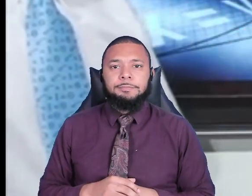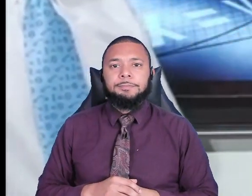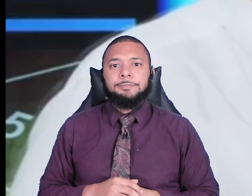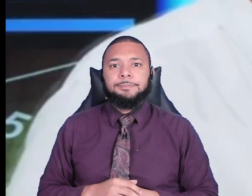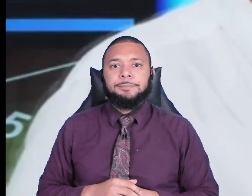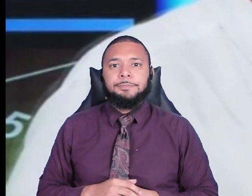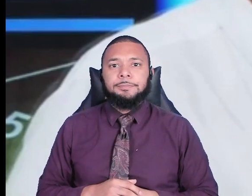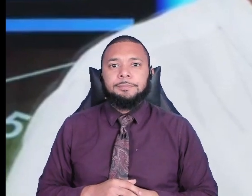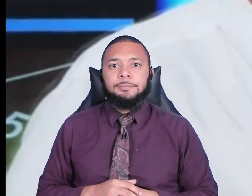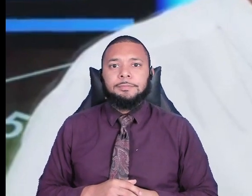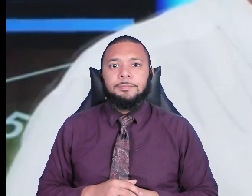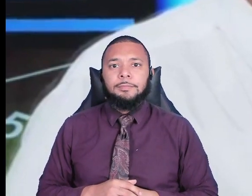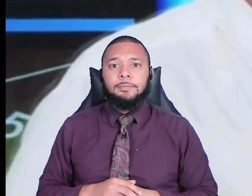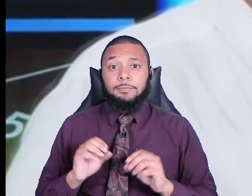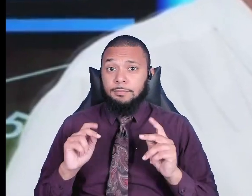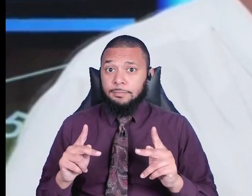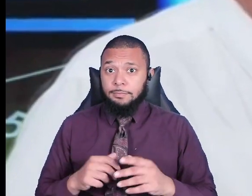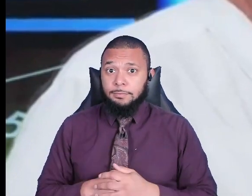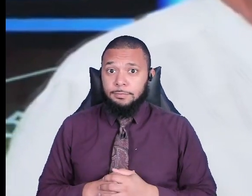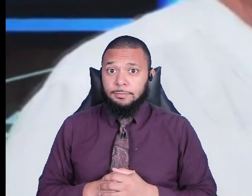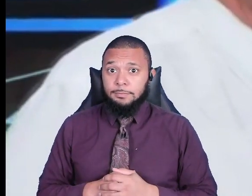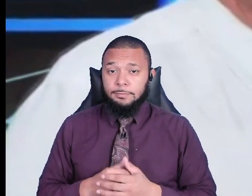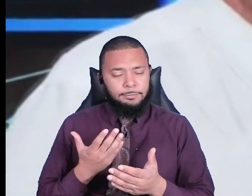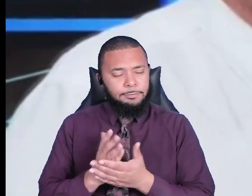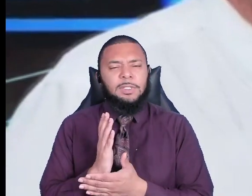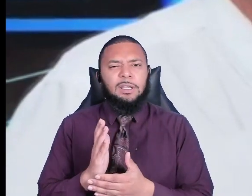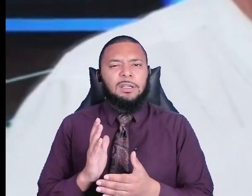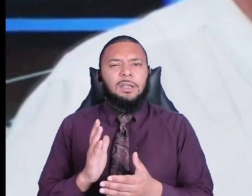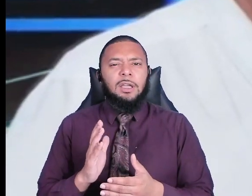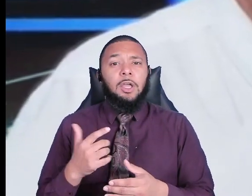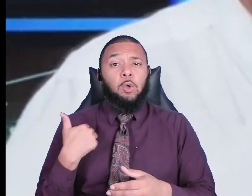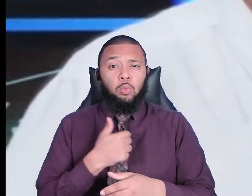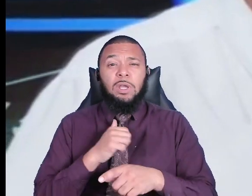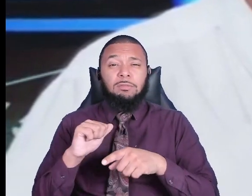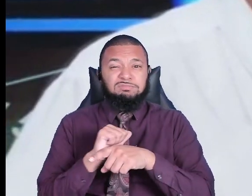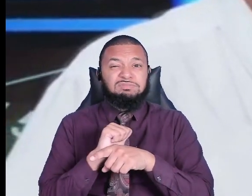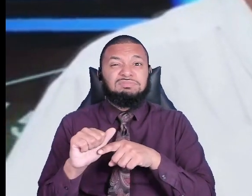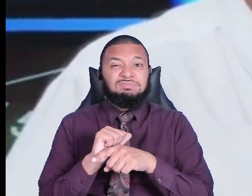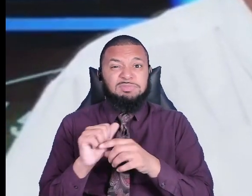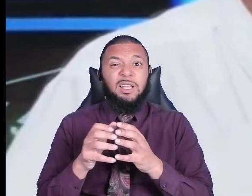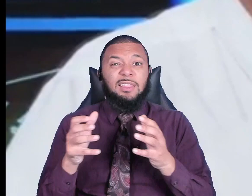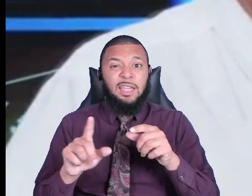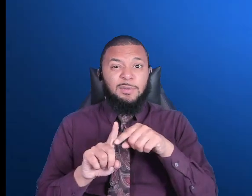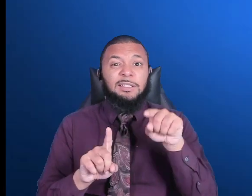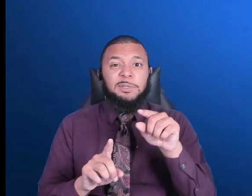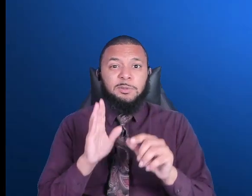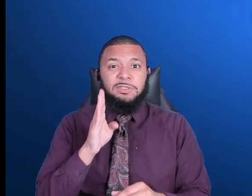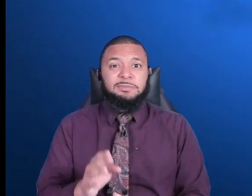exponent positive. Okay? All right, we're going to spend a lot of time with exponents.